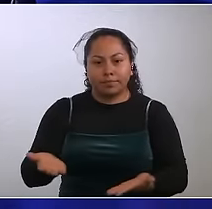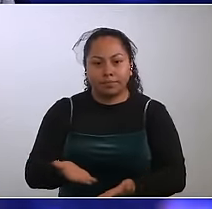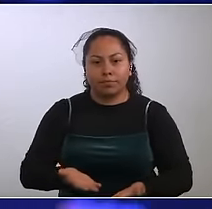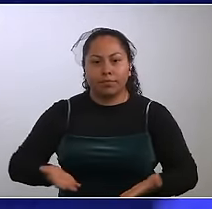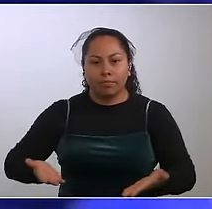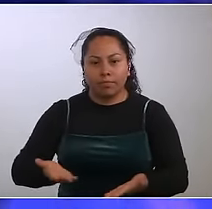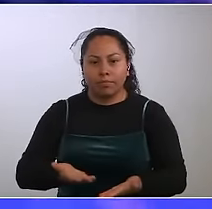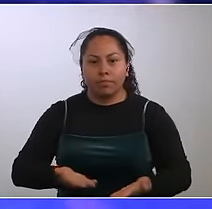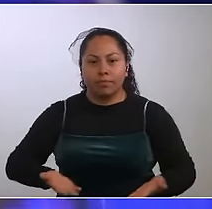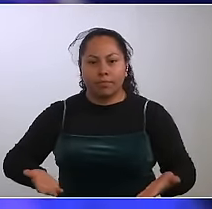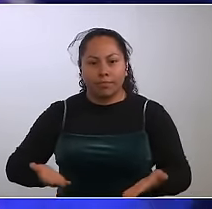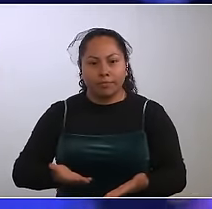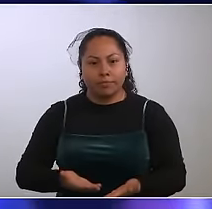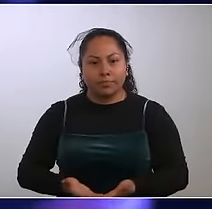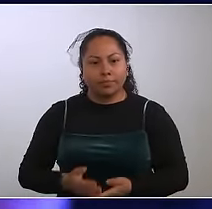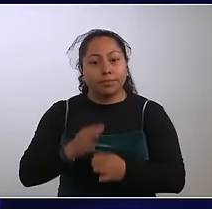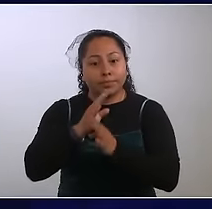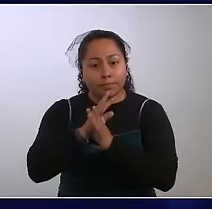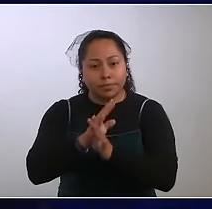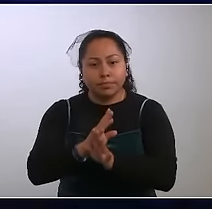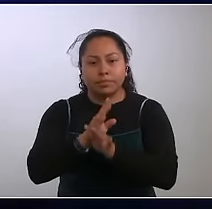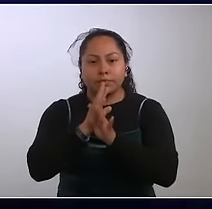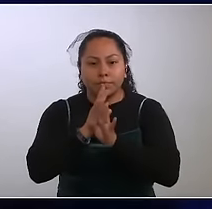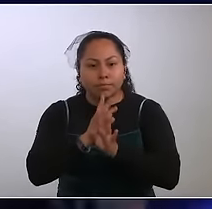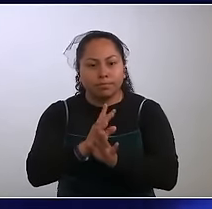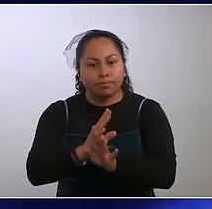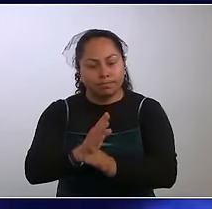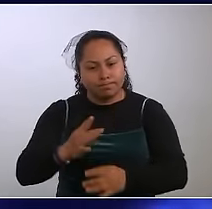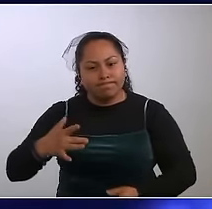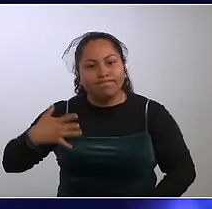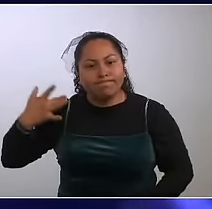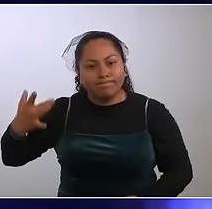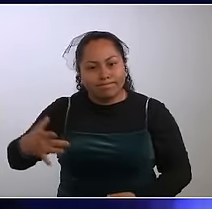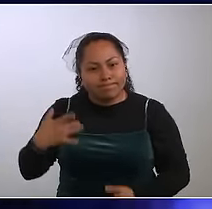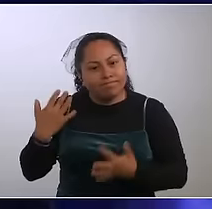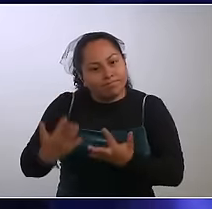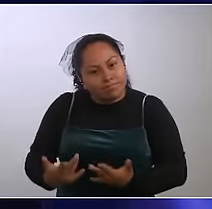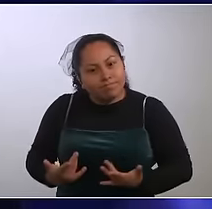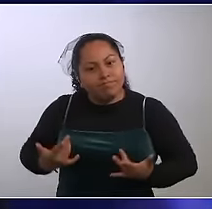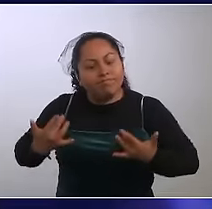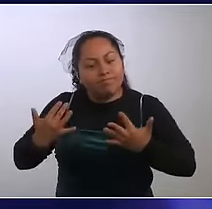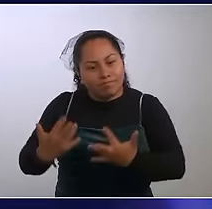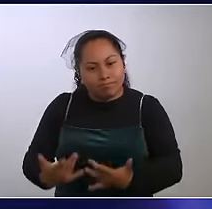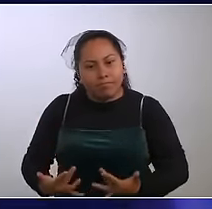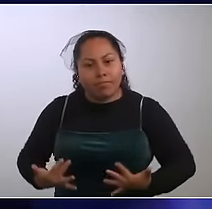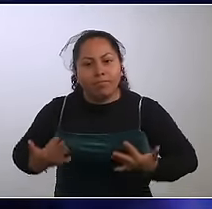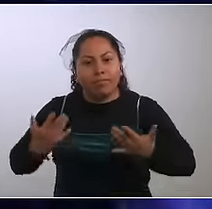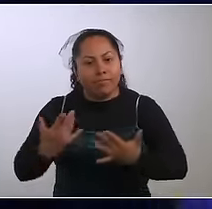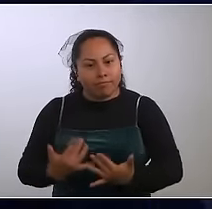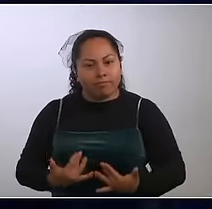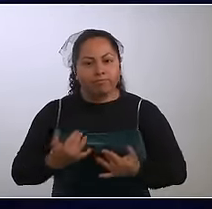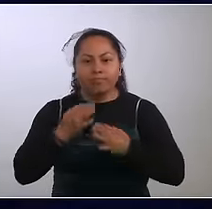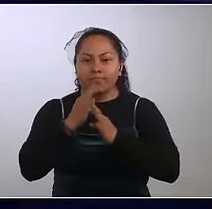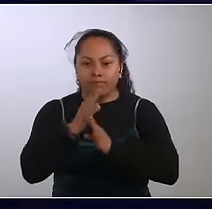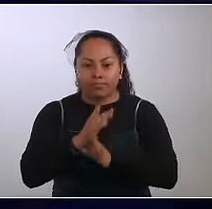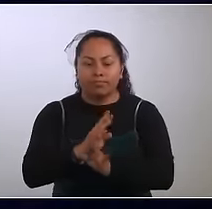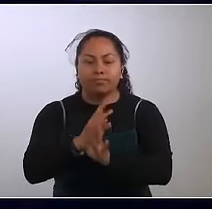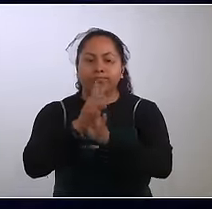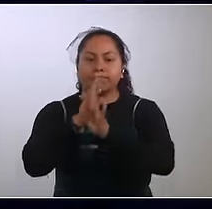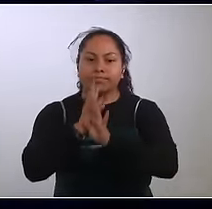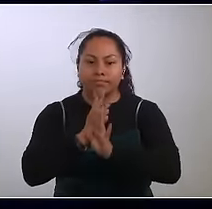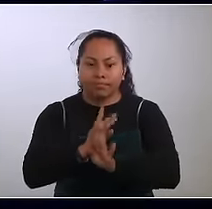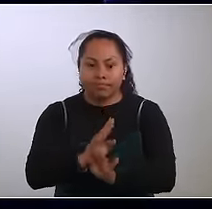evidencia. Here is tongue. Su lengua. Feel the fire. Sienta el fuego. Amarroco voy allá se le